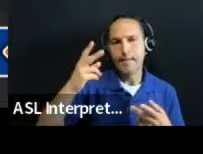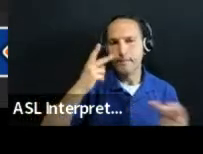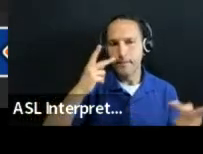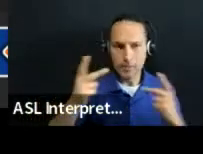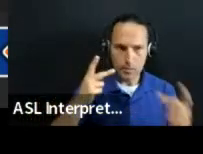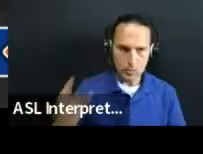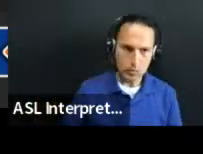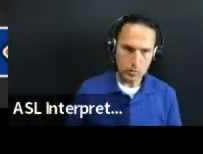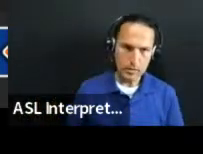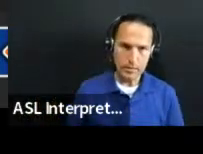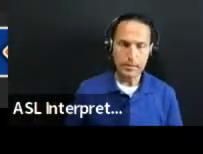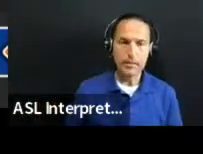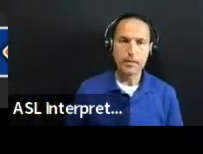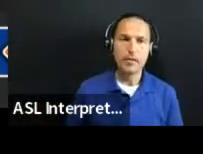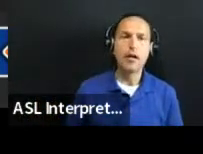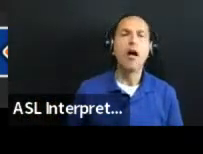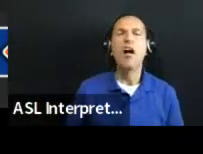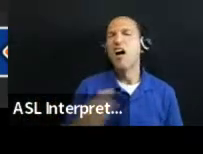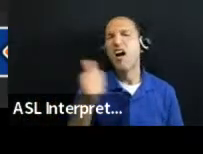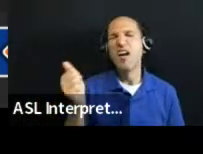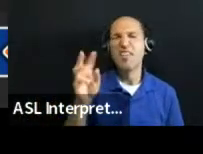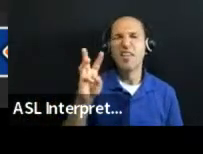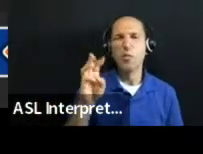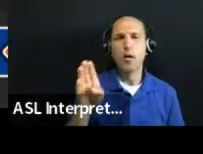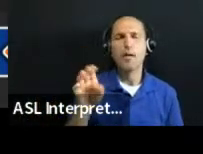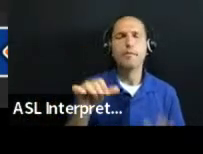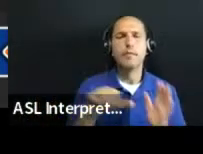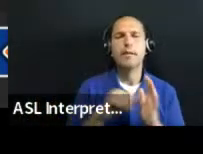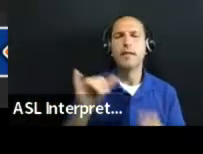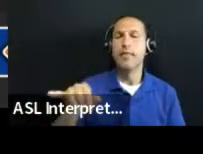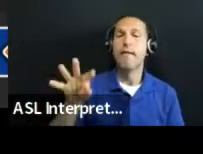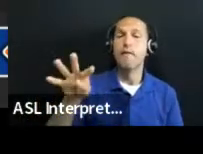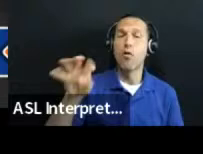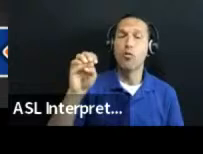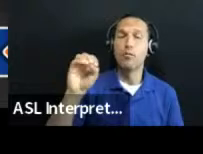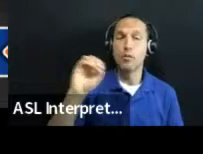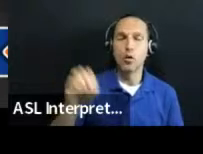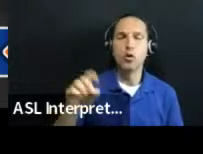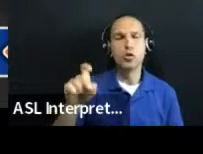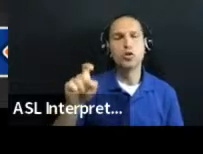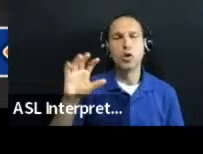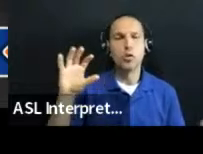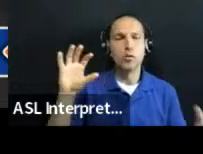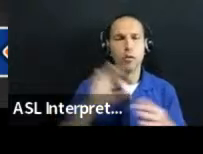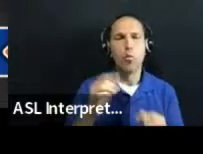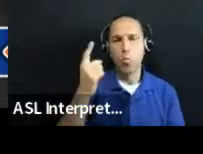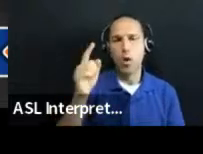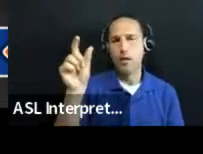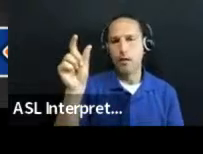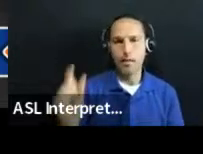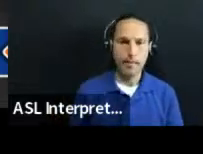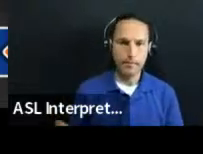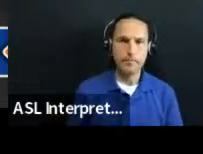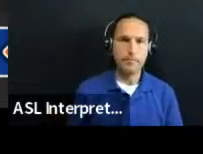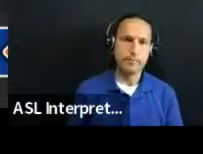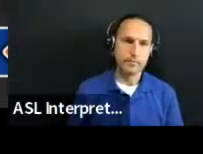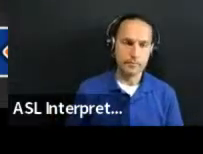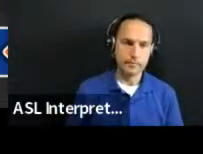mind, because most other web pages at 400%, it's supposed to fit into one column.